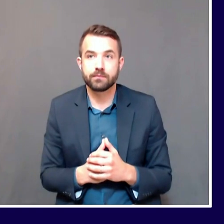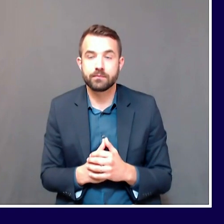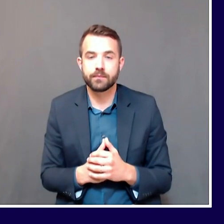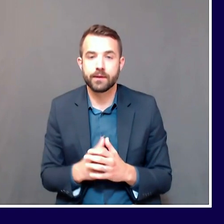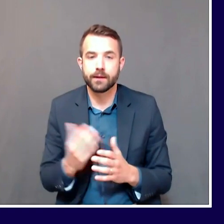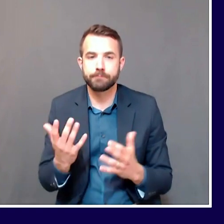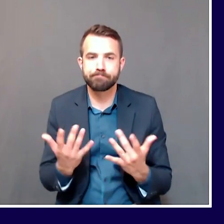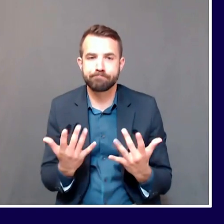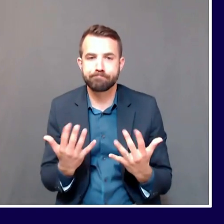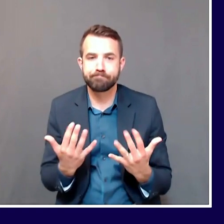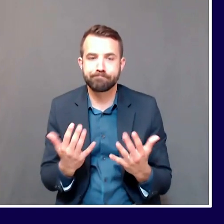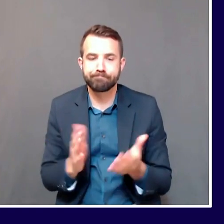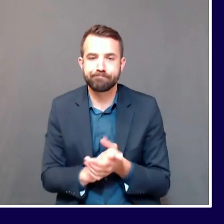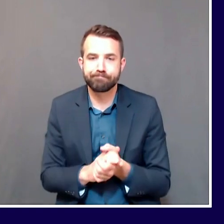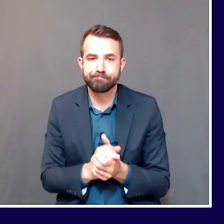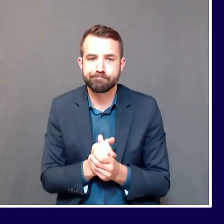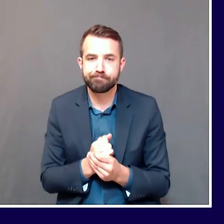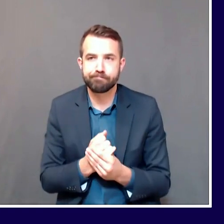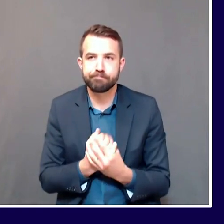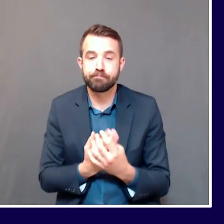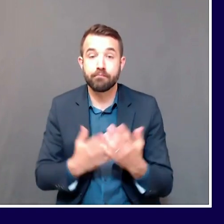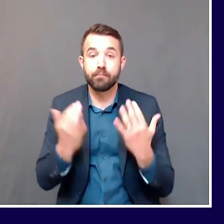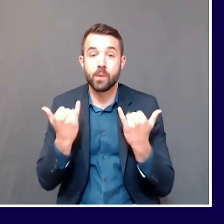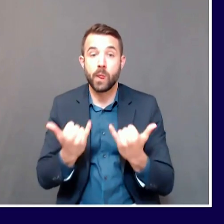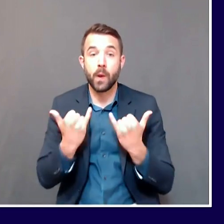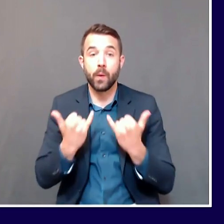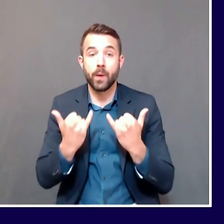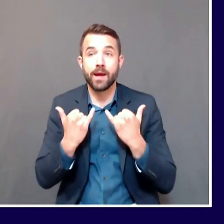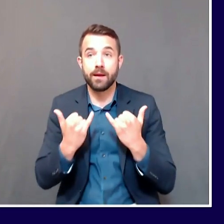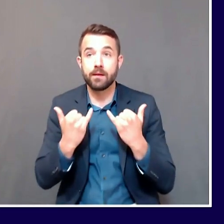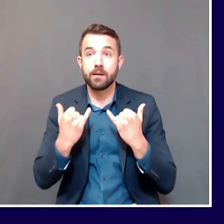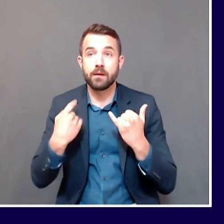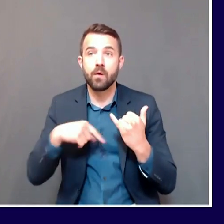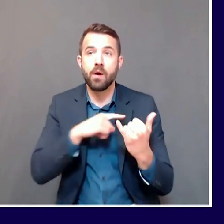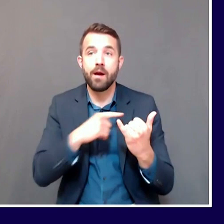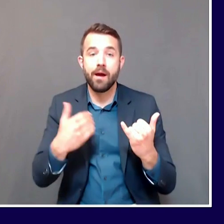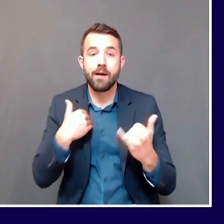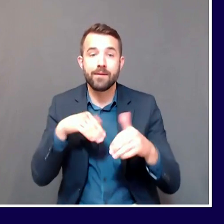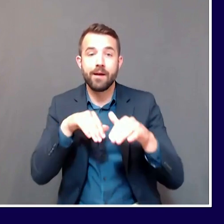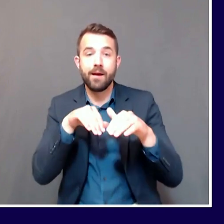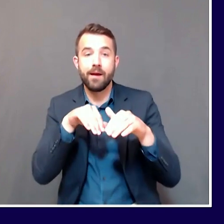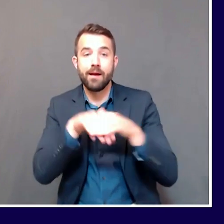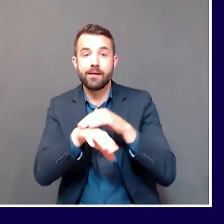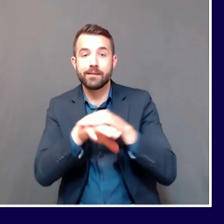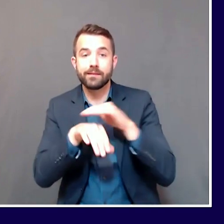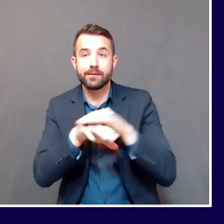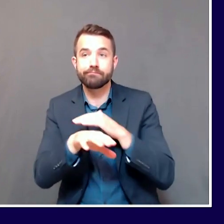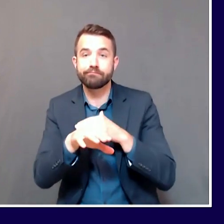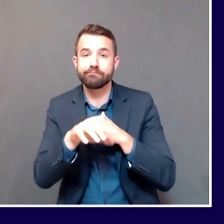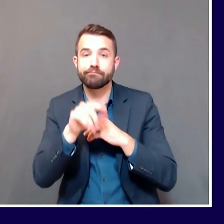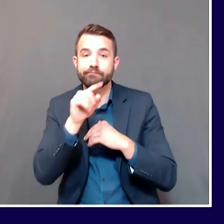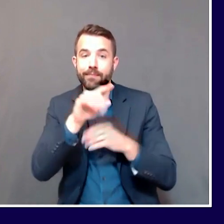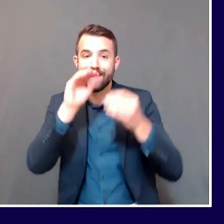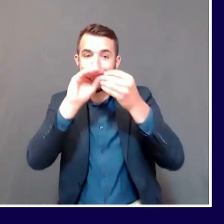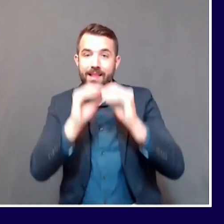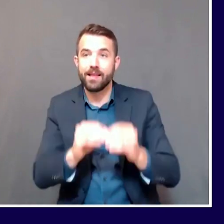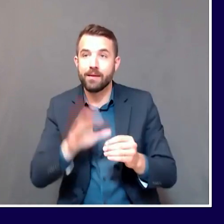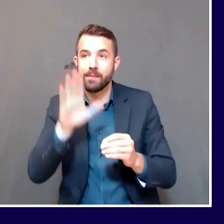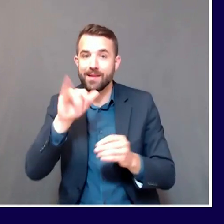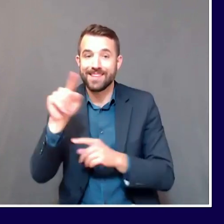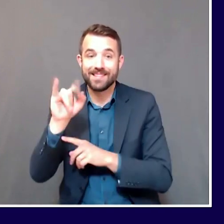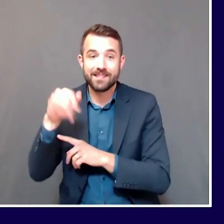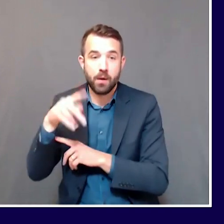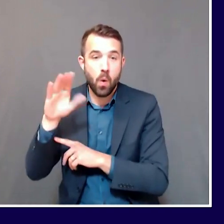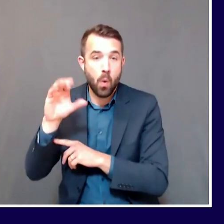We have some access now to localized data about the virus in terms of where it's showing up in some